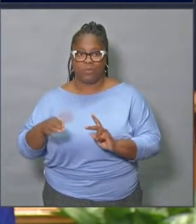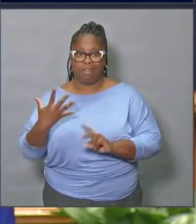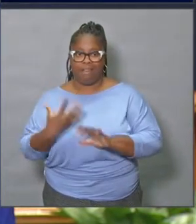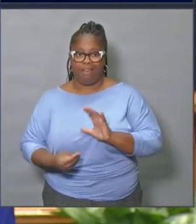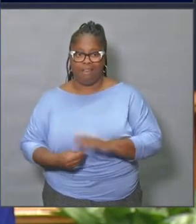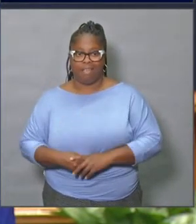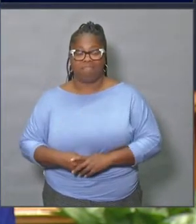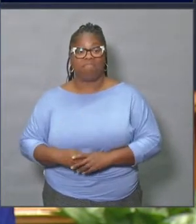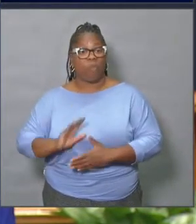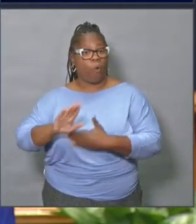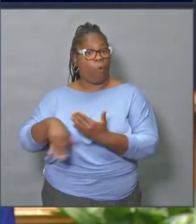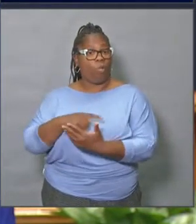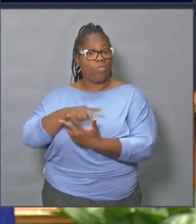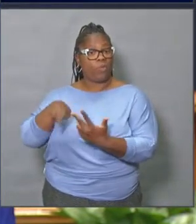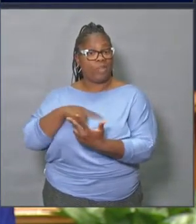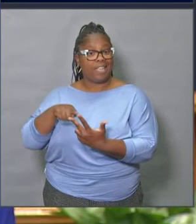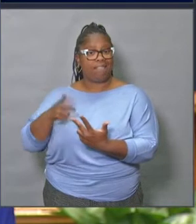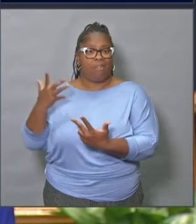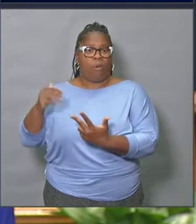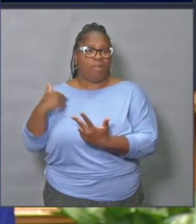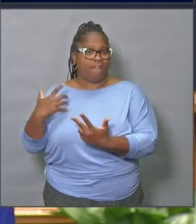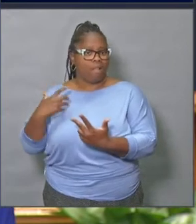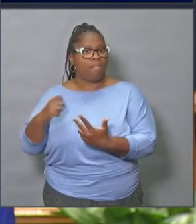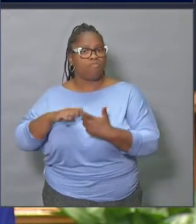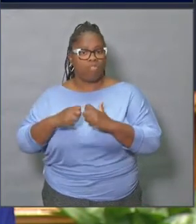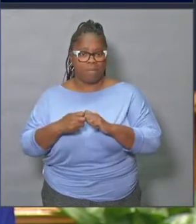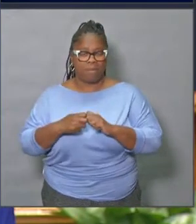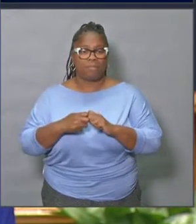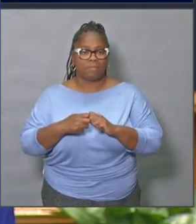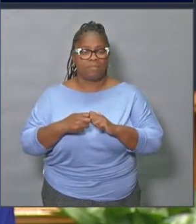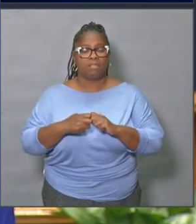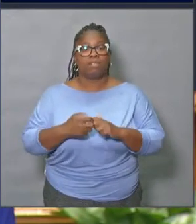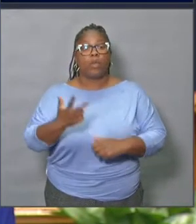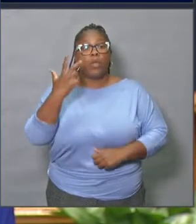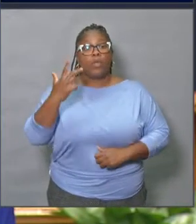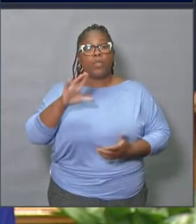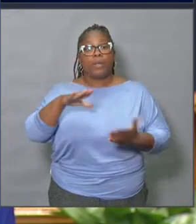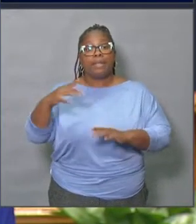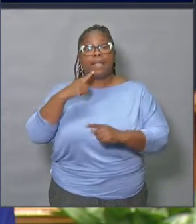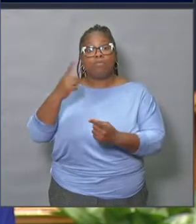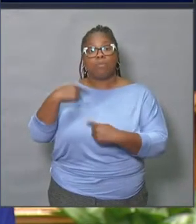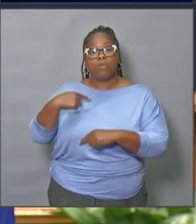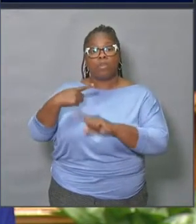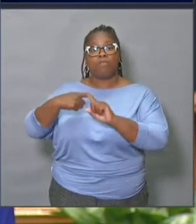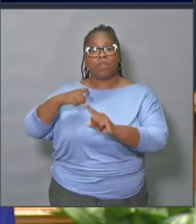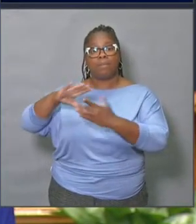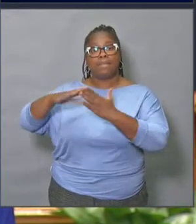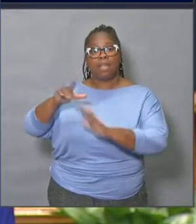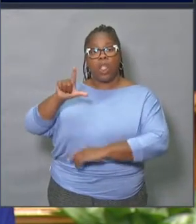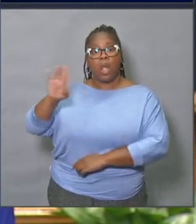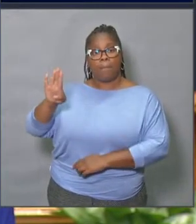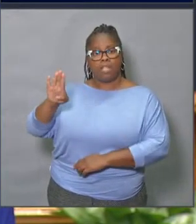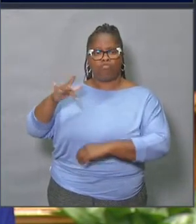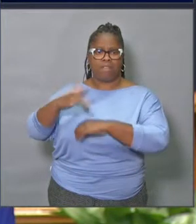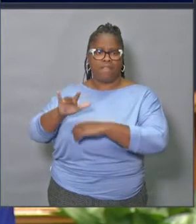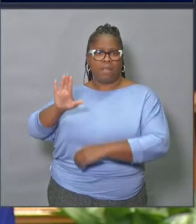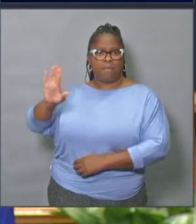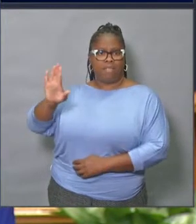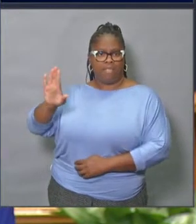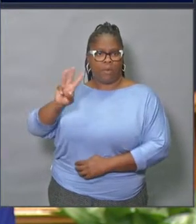passed away had underlying health conditions. Information on the 3 deaths reported by the City of Long Beach are available